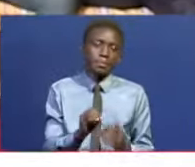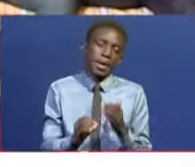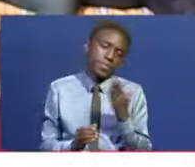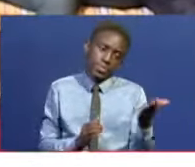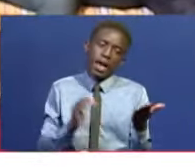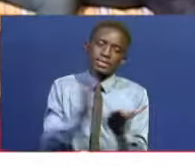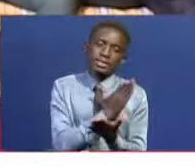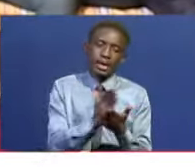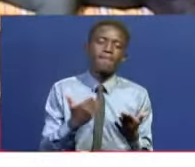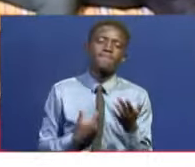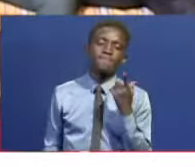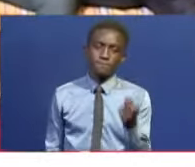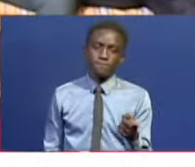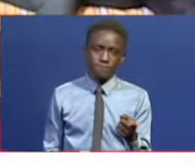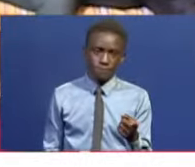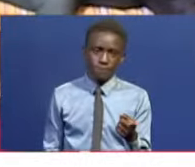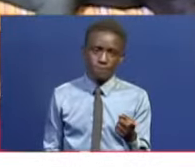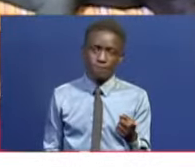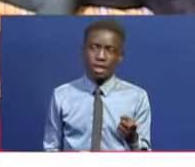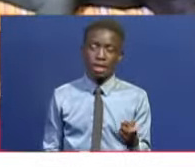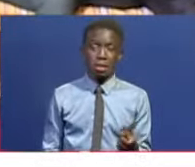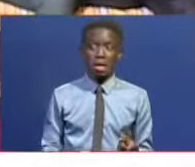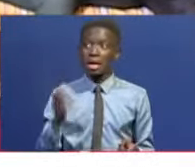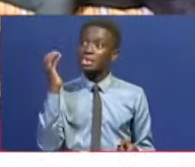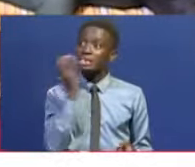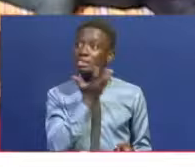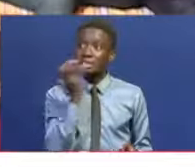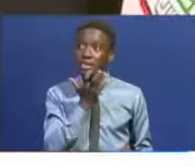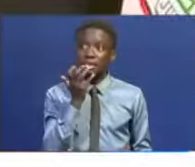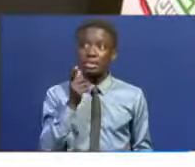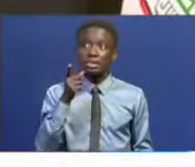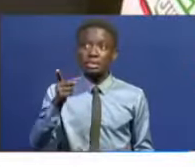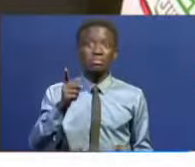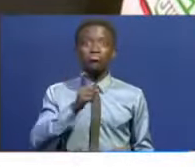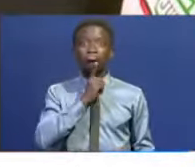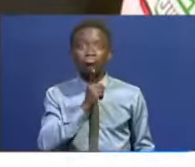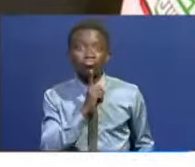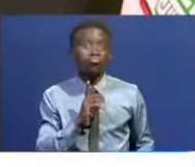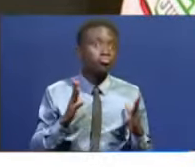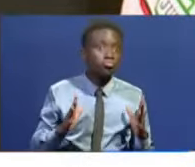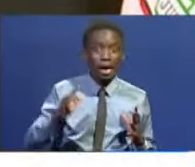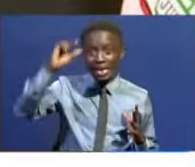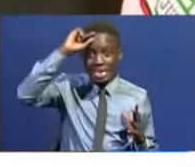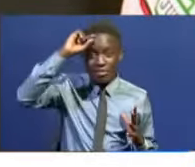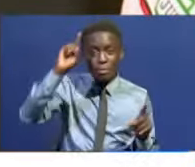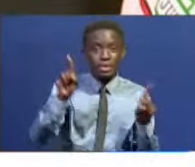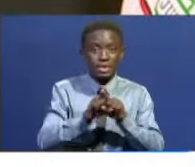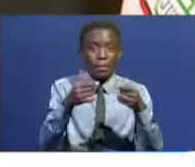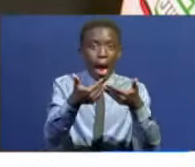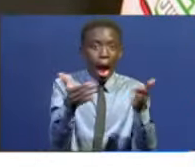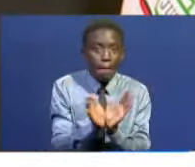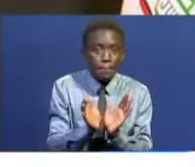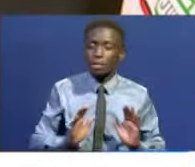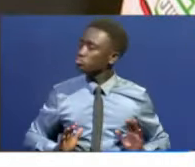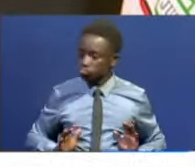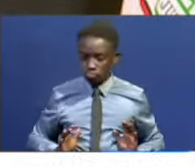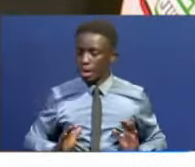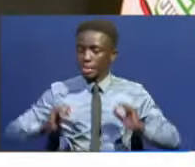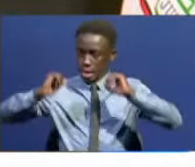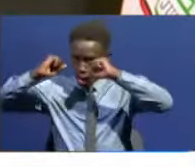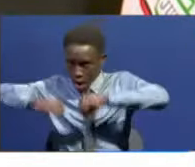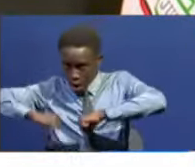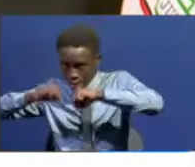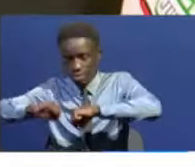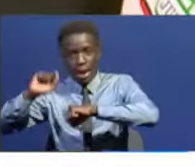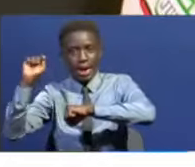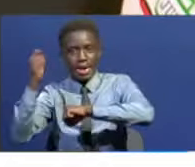or another. So it is not Rigathi Gachagua who said that a government is like a company. It is the agreement of the Kenya Kwanza, which